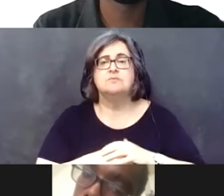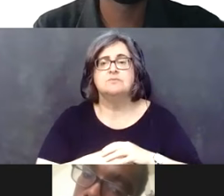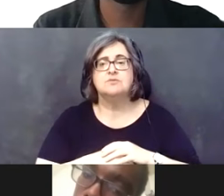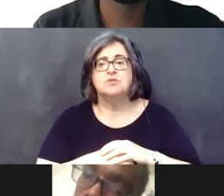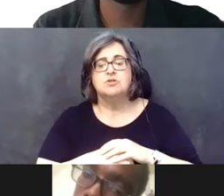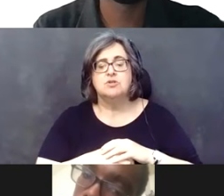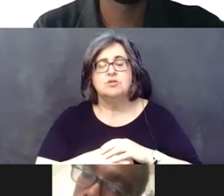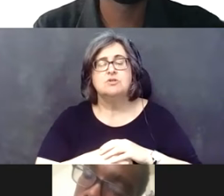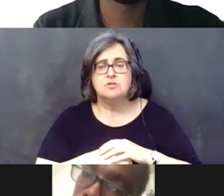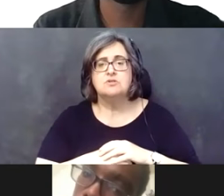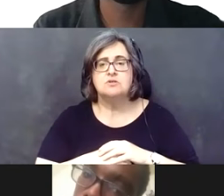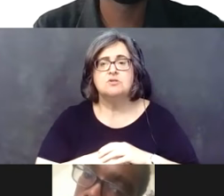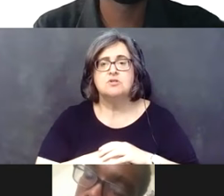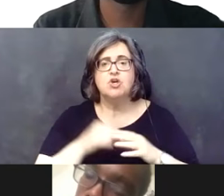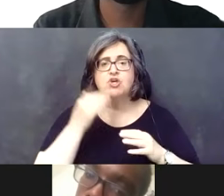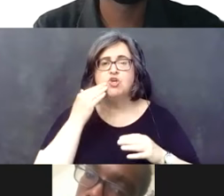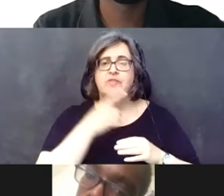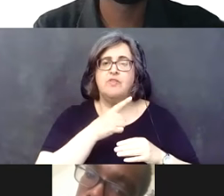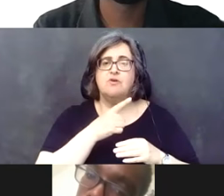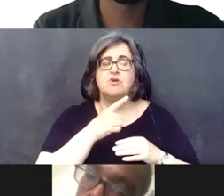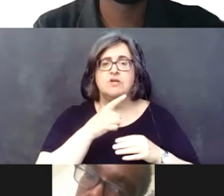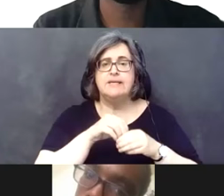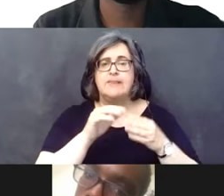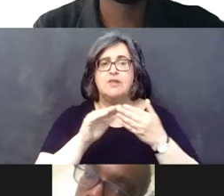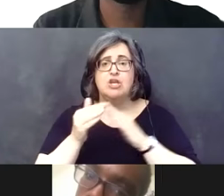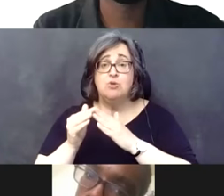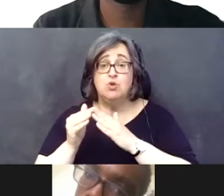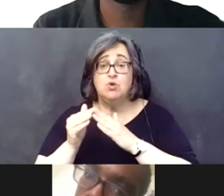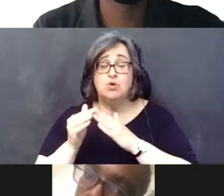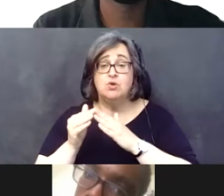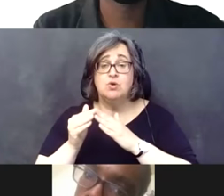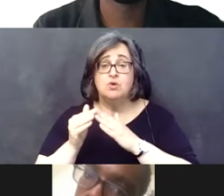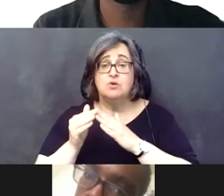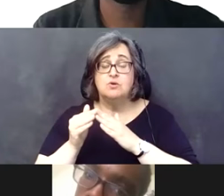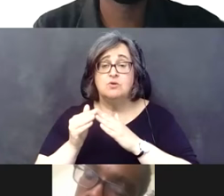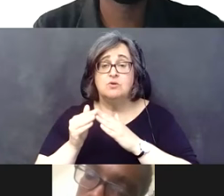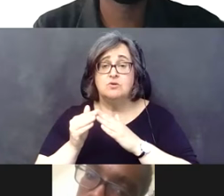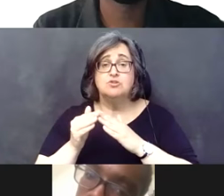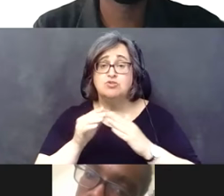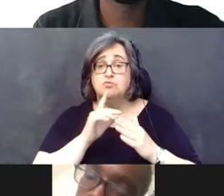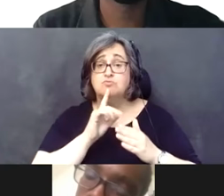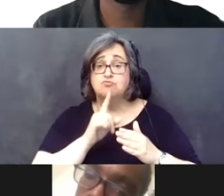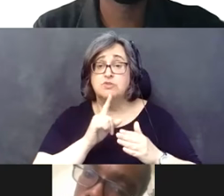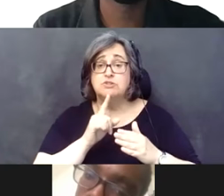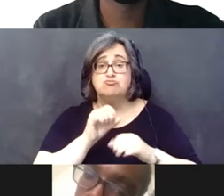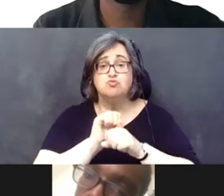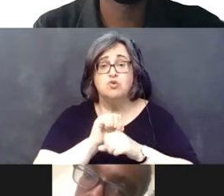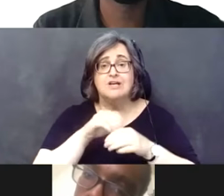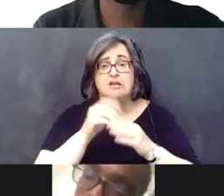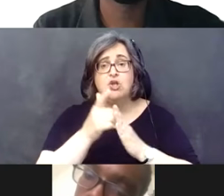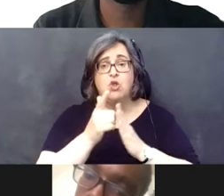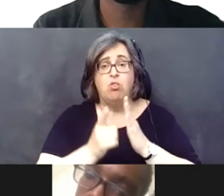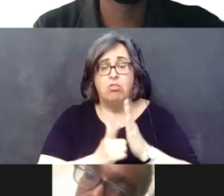that they're in the community to be law enforcement law